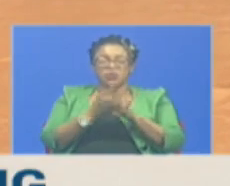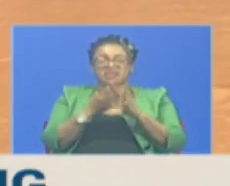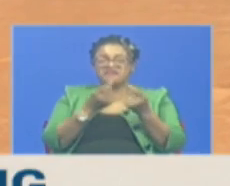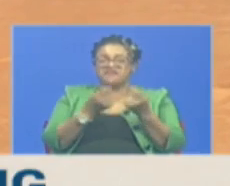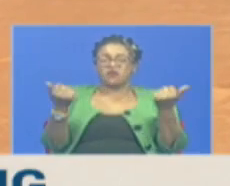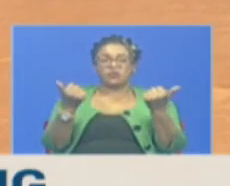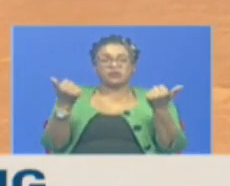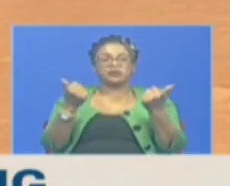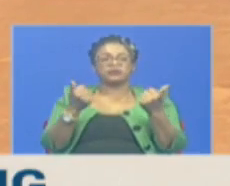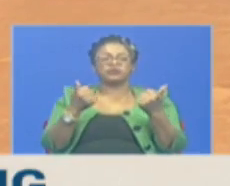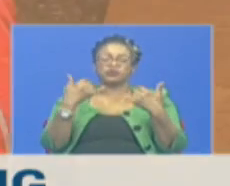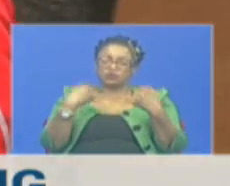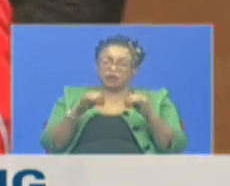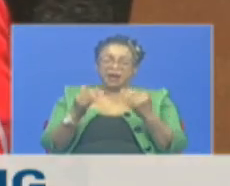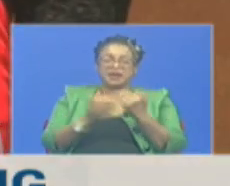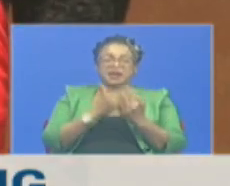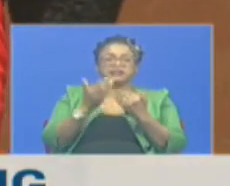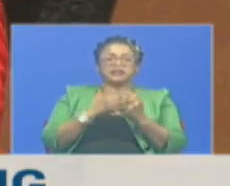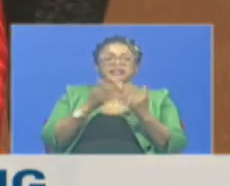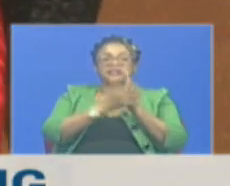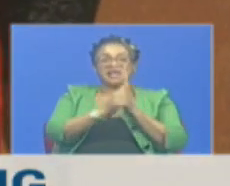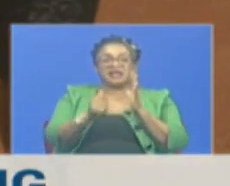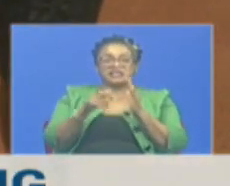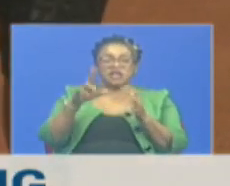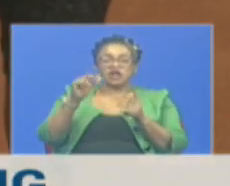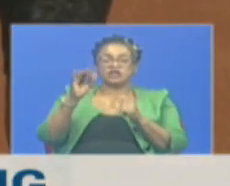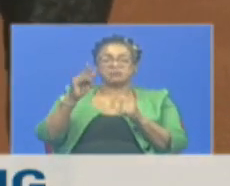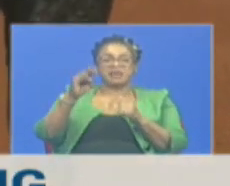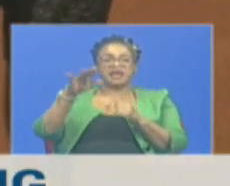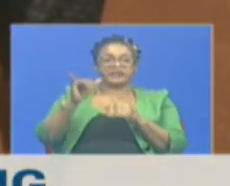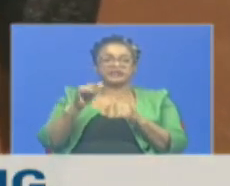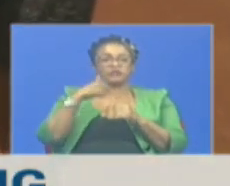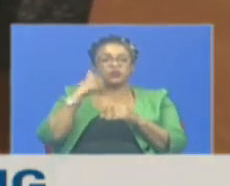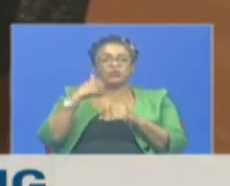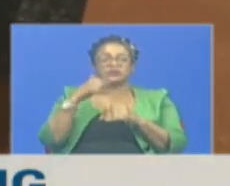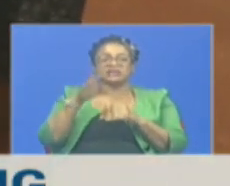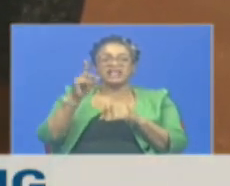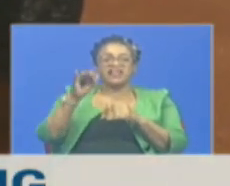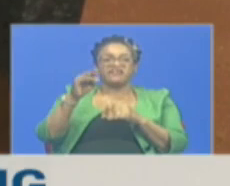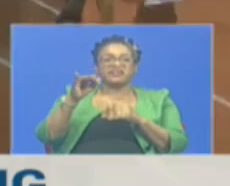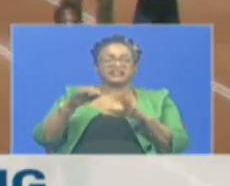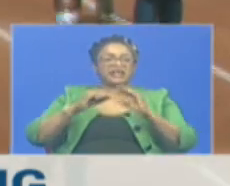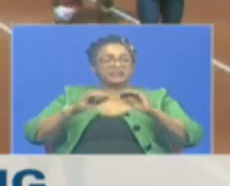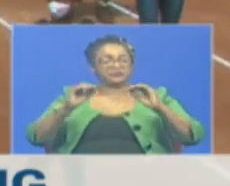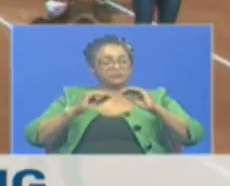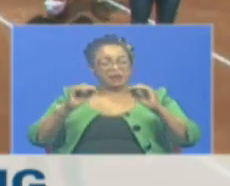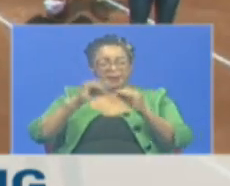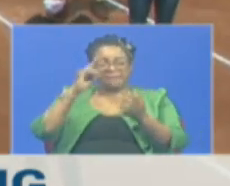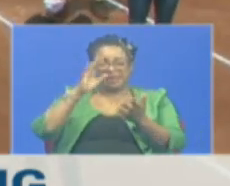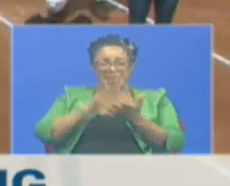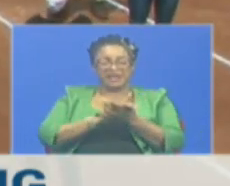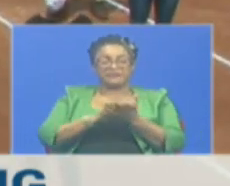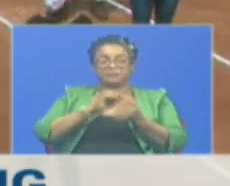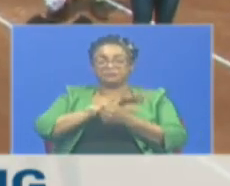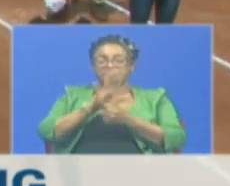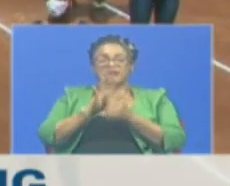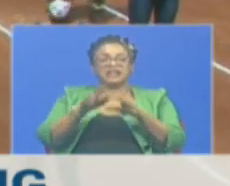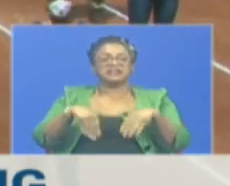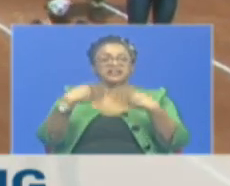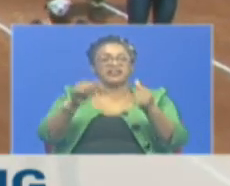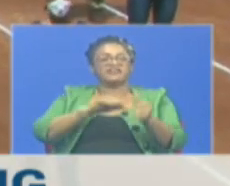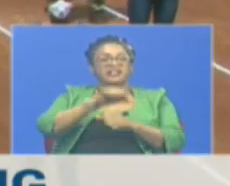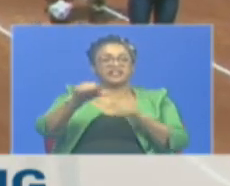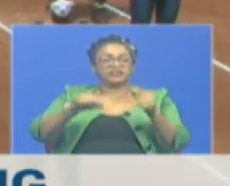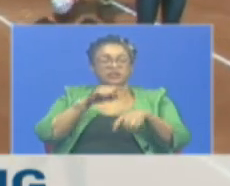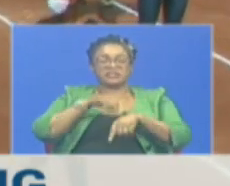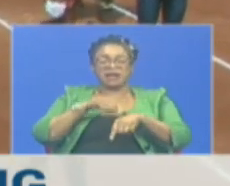to nurture talents countrywide. Rosemary Owino, who doubles up as the Davis Cup team captain and coach, believes the pandemic has given the federation a chance to tie